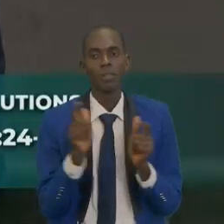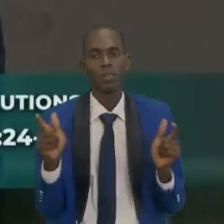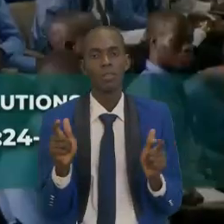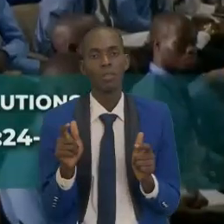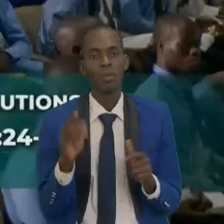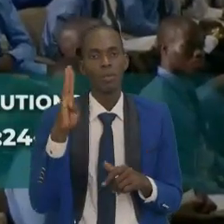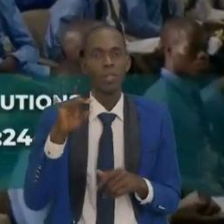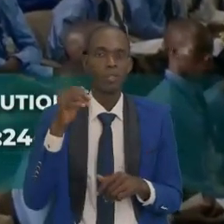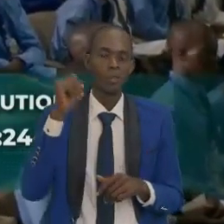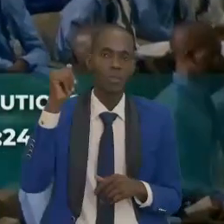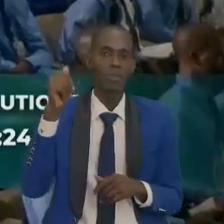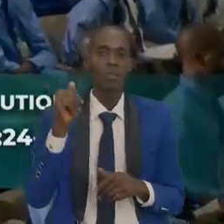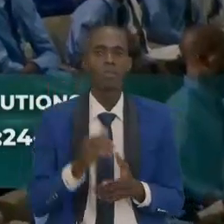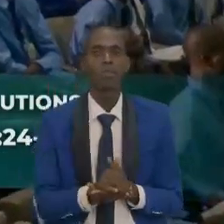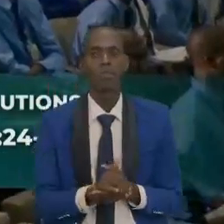himself